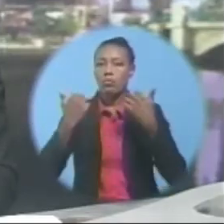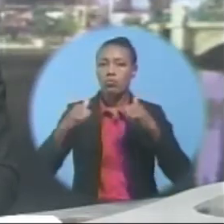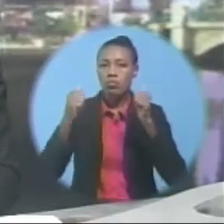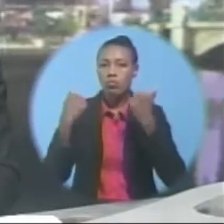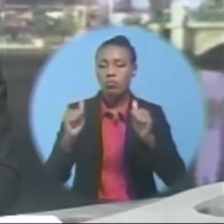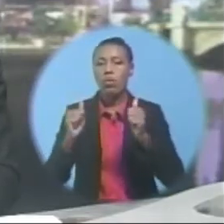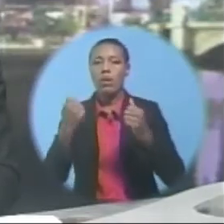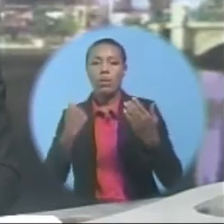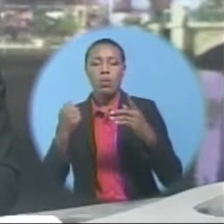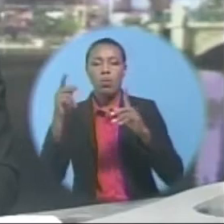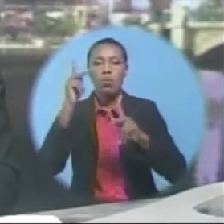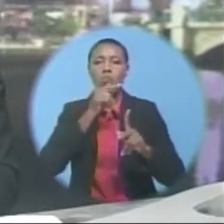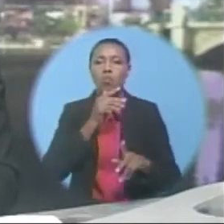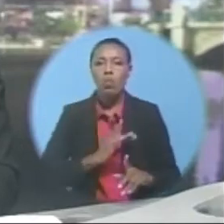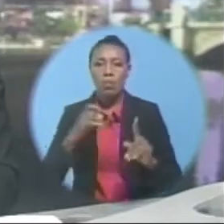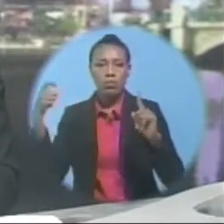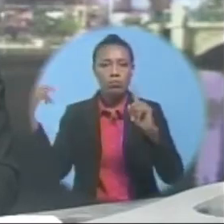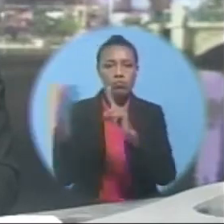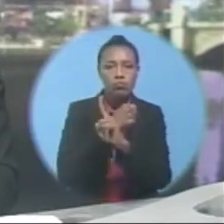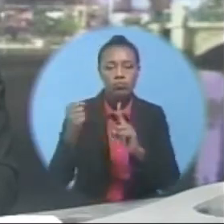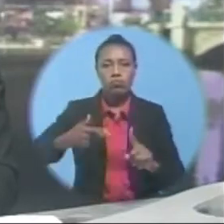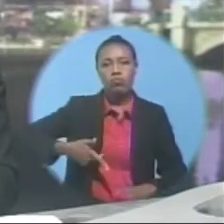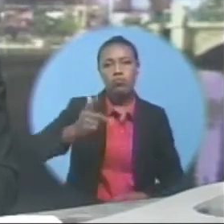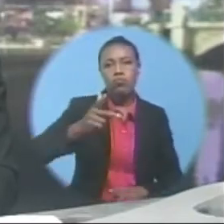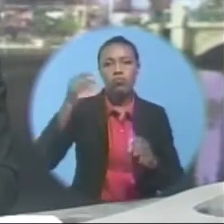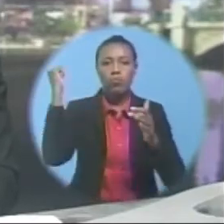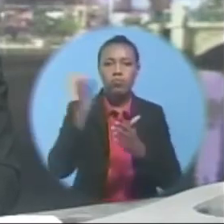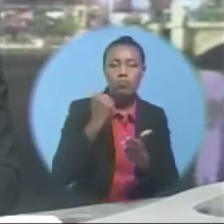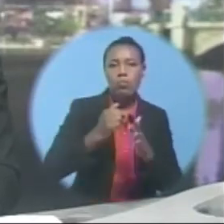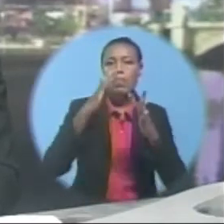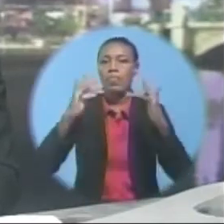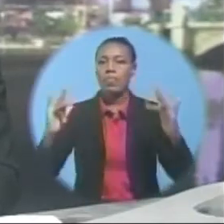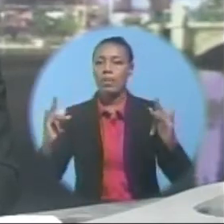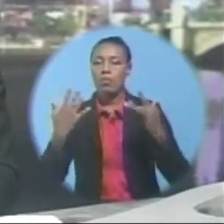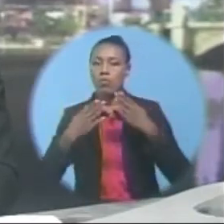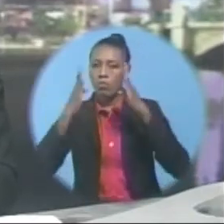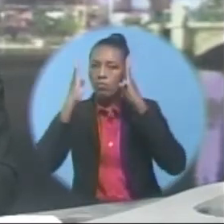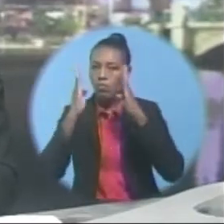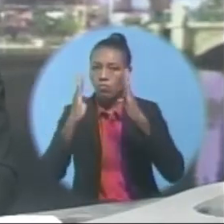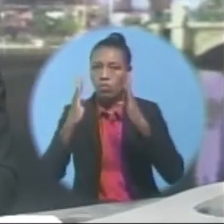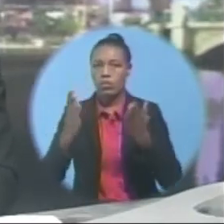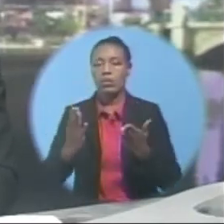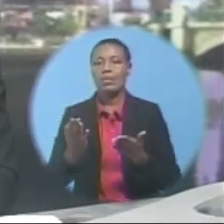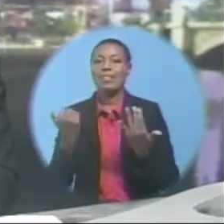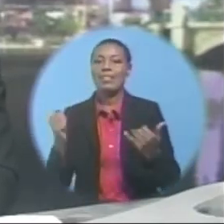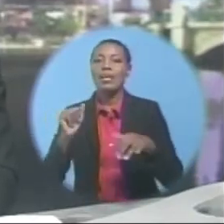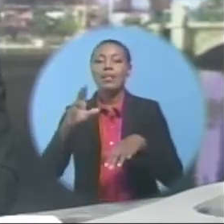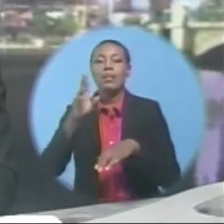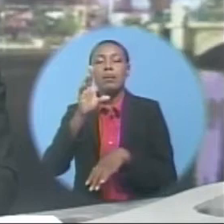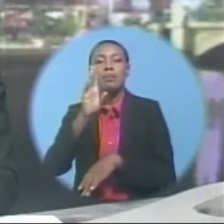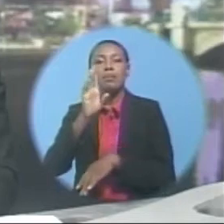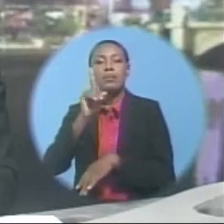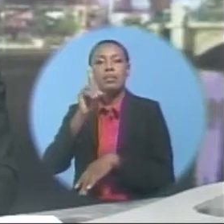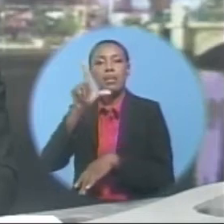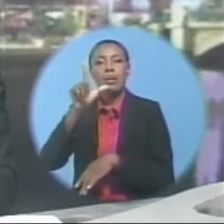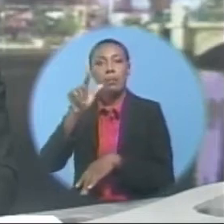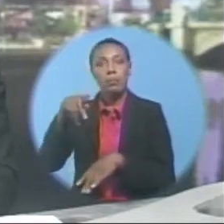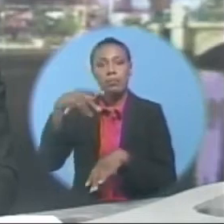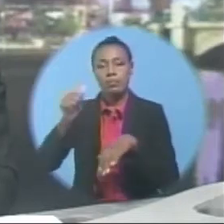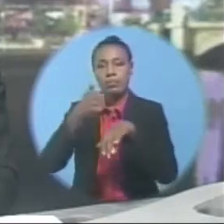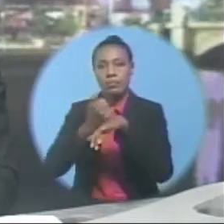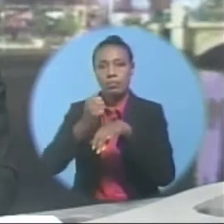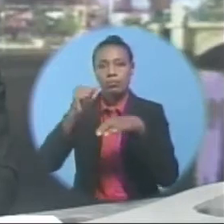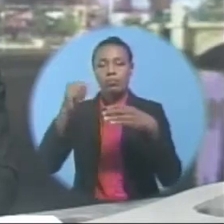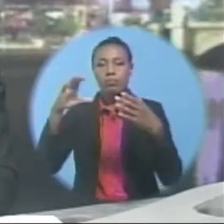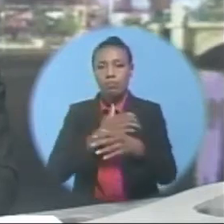women. He says since his administration has been in power, extensive amendments had been made to the legislation to give